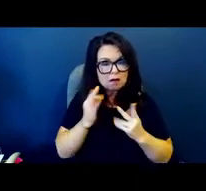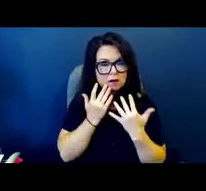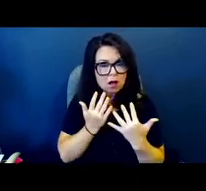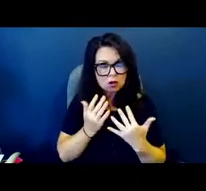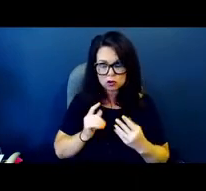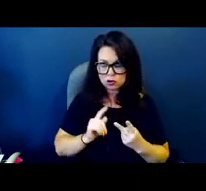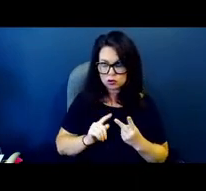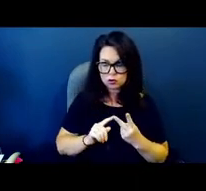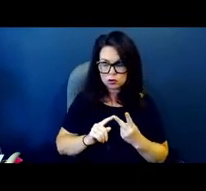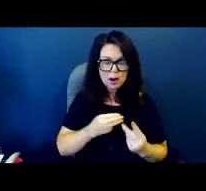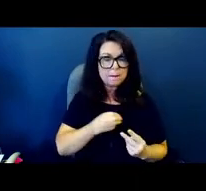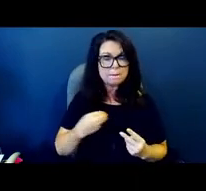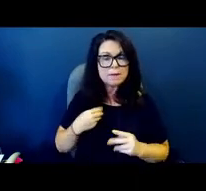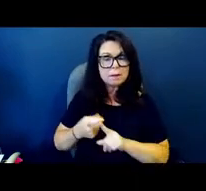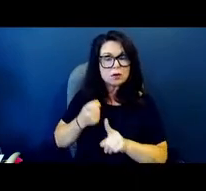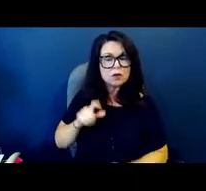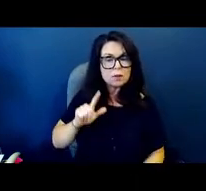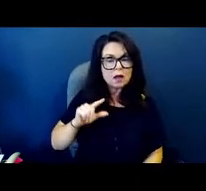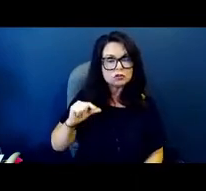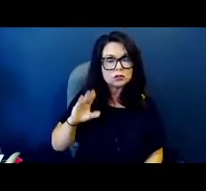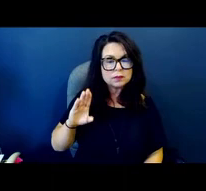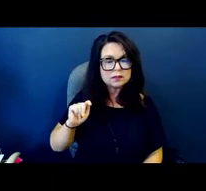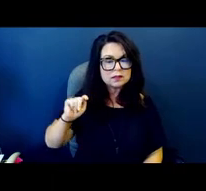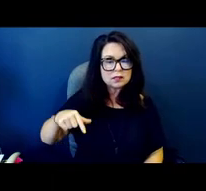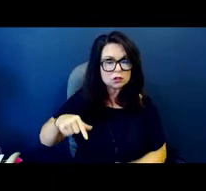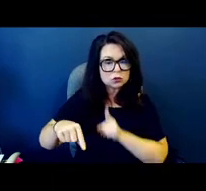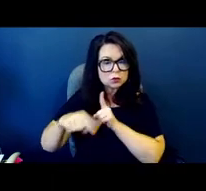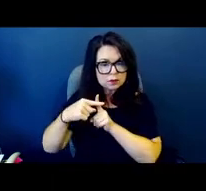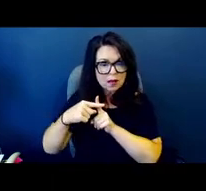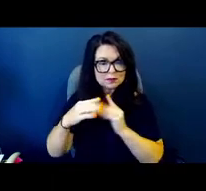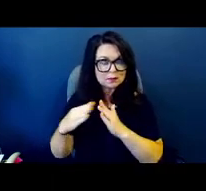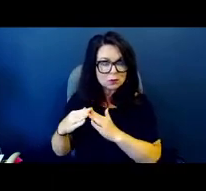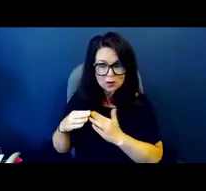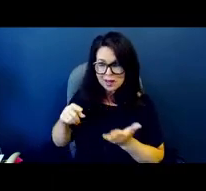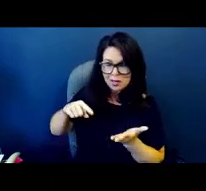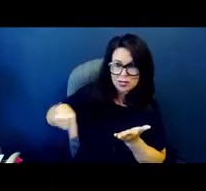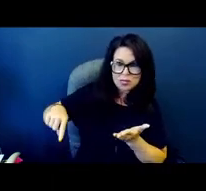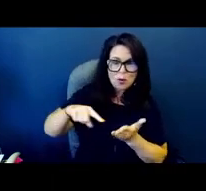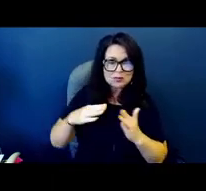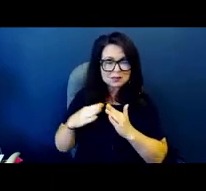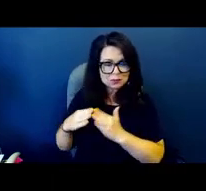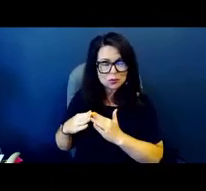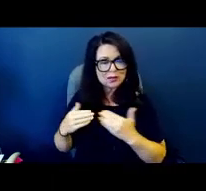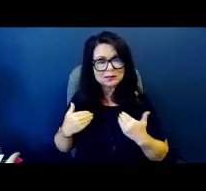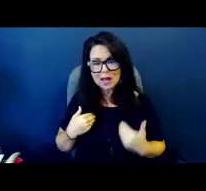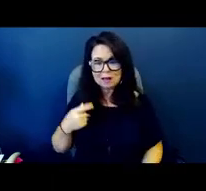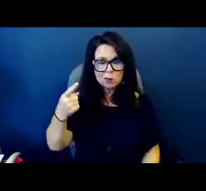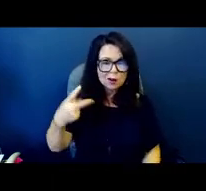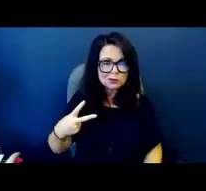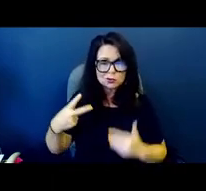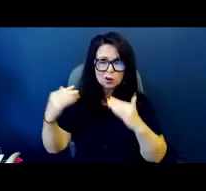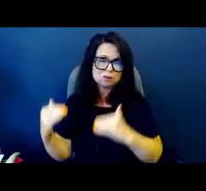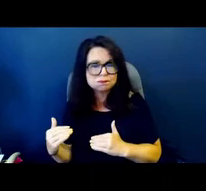the LGBTQ plus community, all of those communities that are marginalized in more than one way have an even